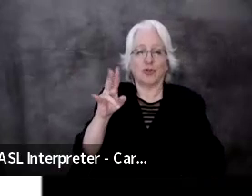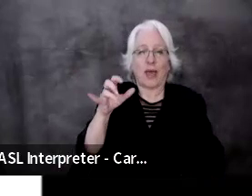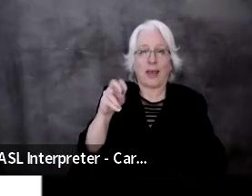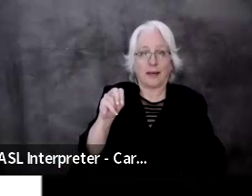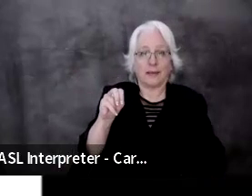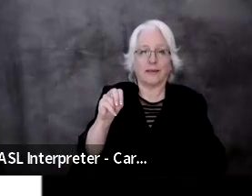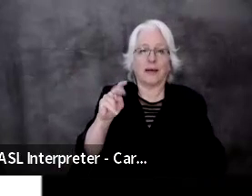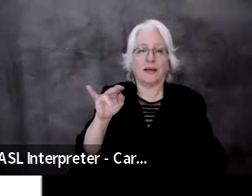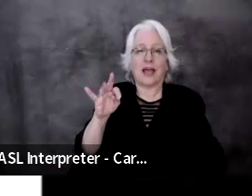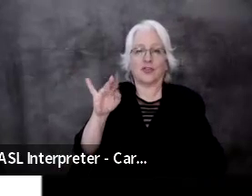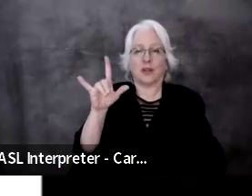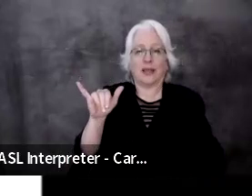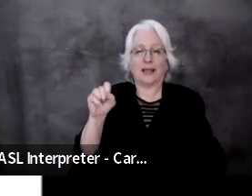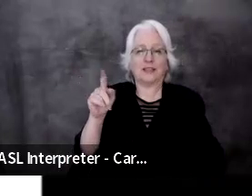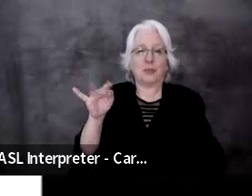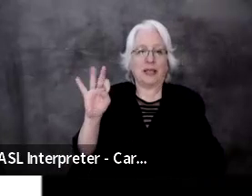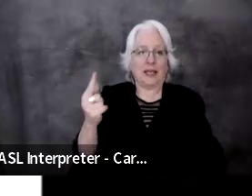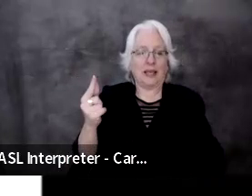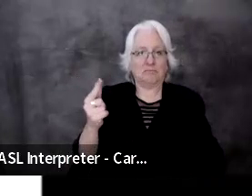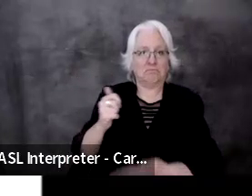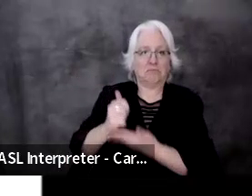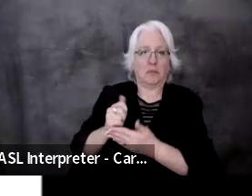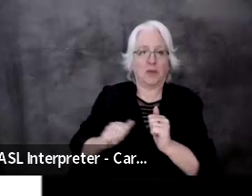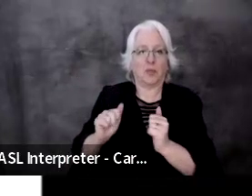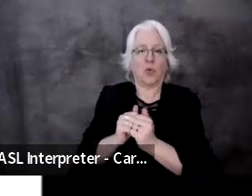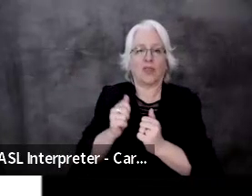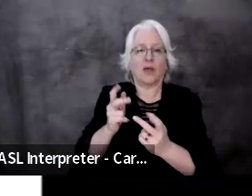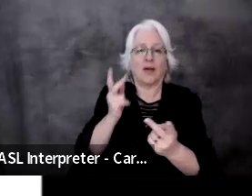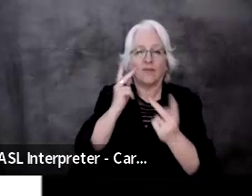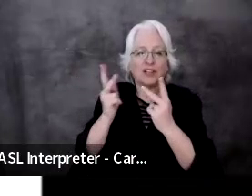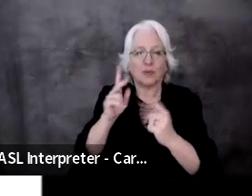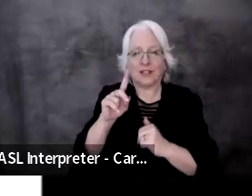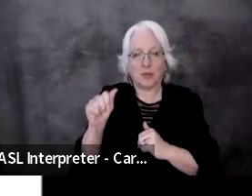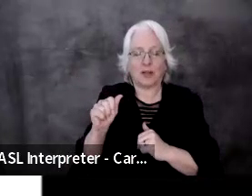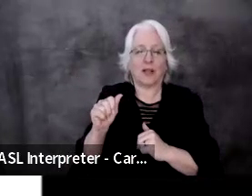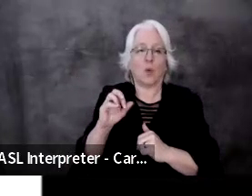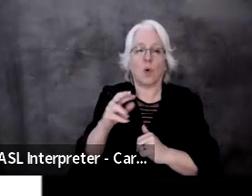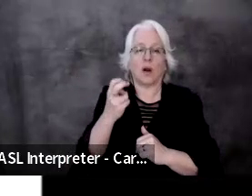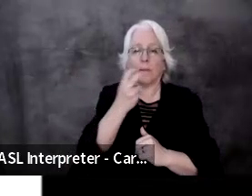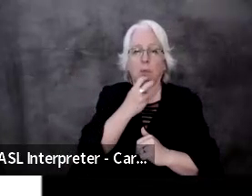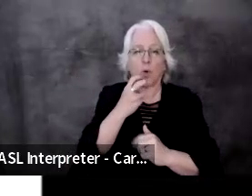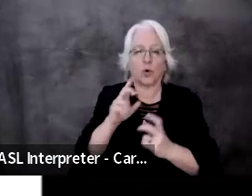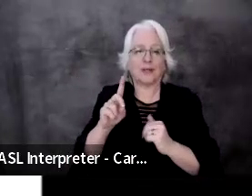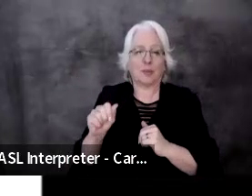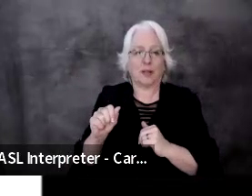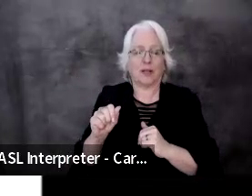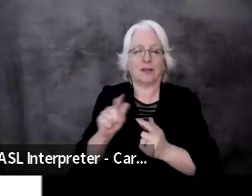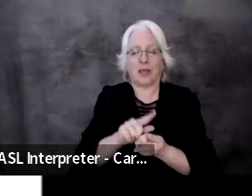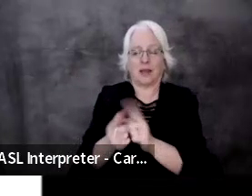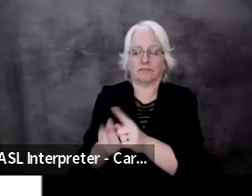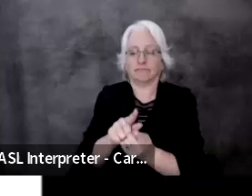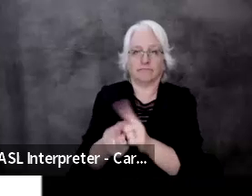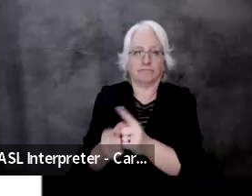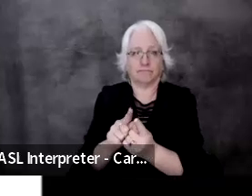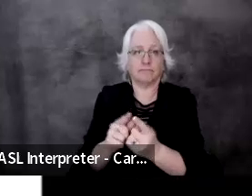with visual disabilities or motor disabilities by converting spoken words into text and vice versa.